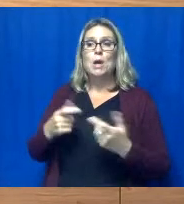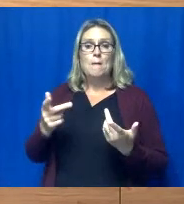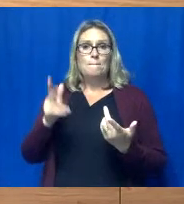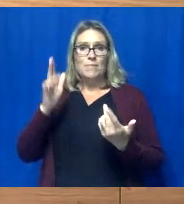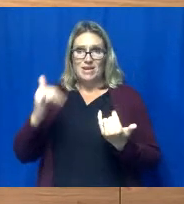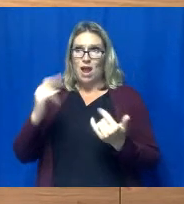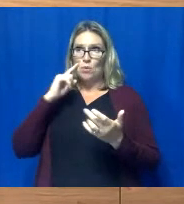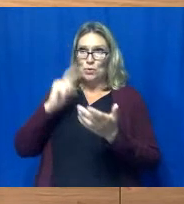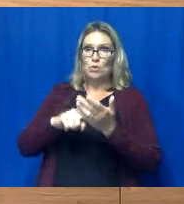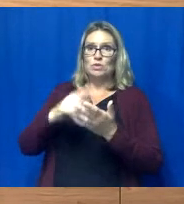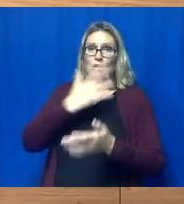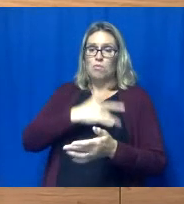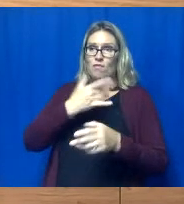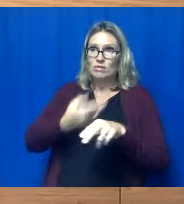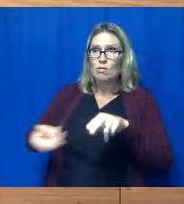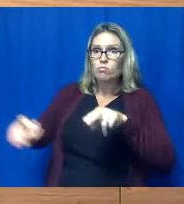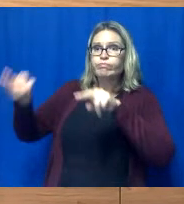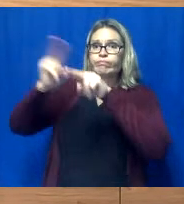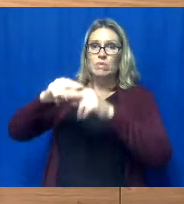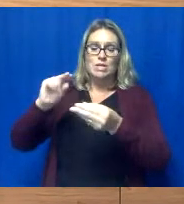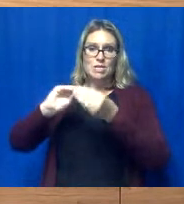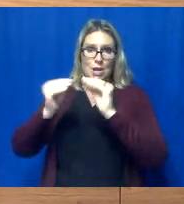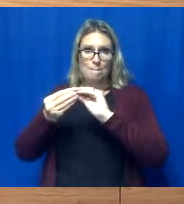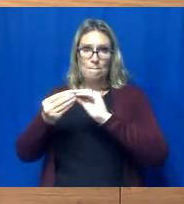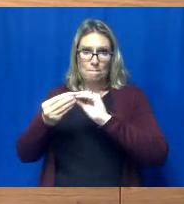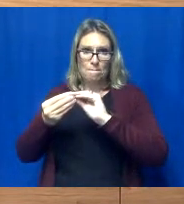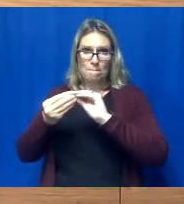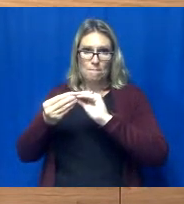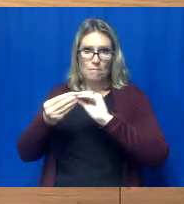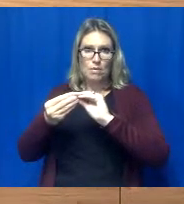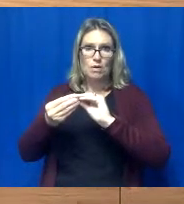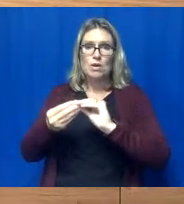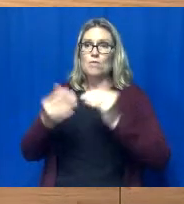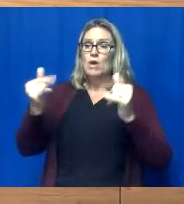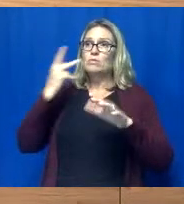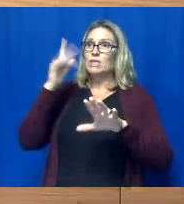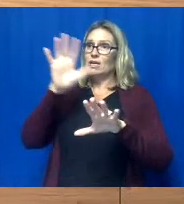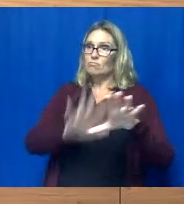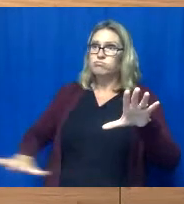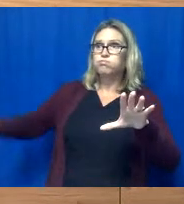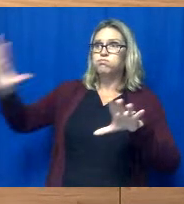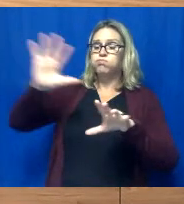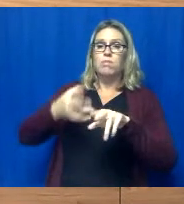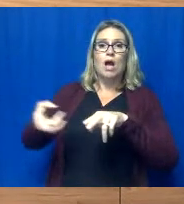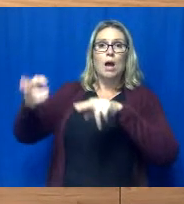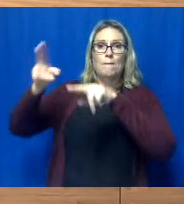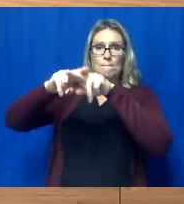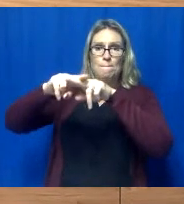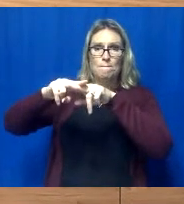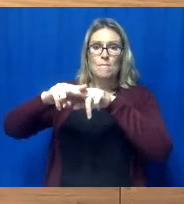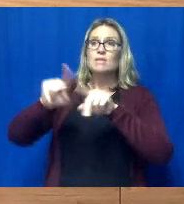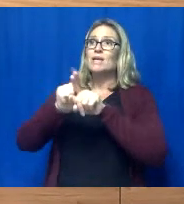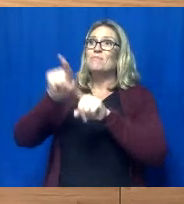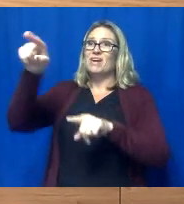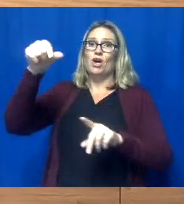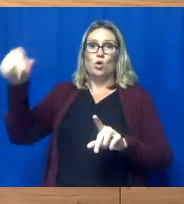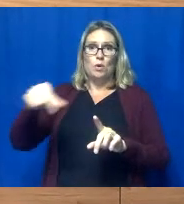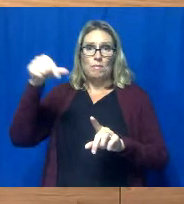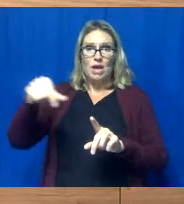province and given what's happening elsewhere, for example, what's happening in Quebec, I mean,